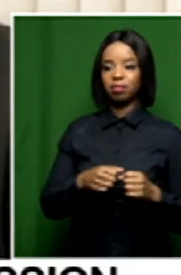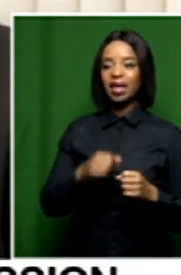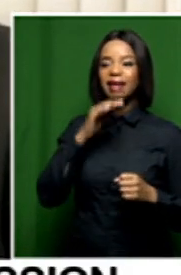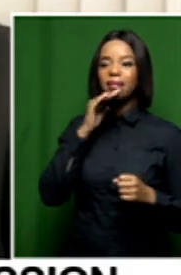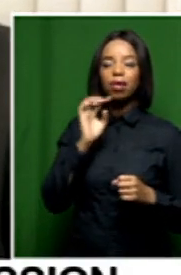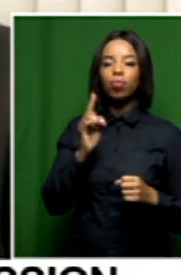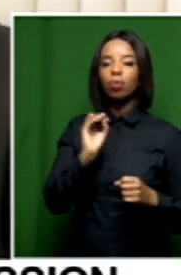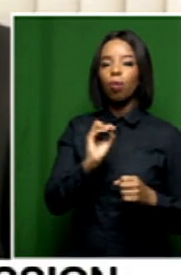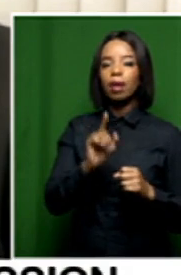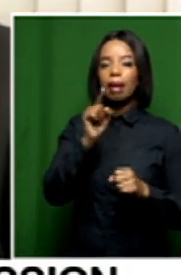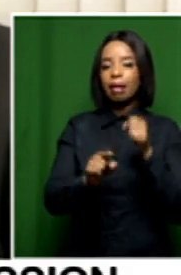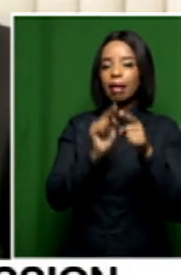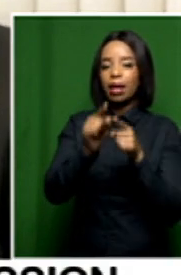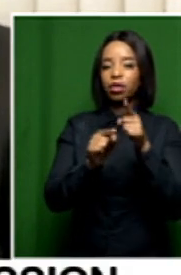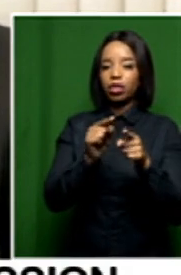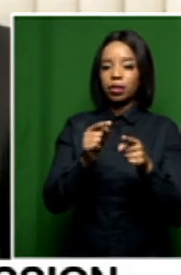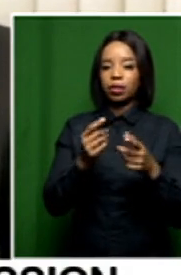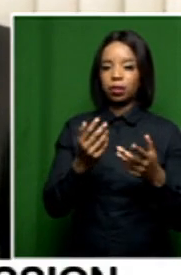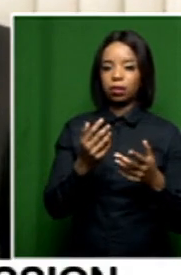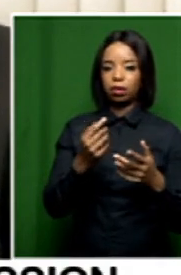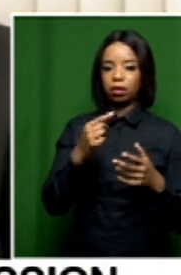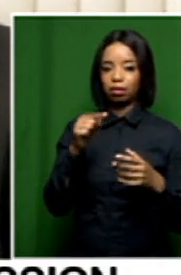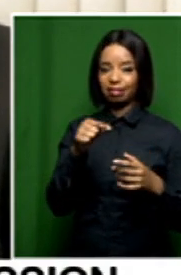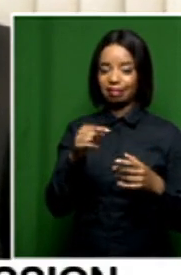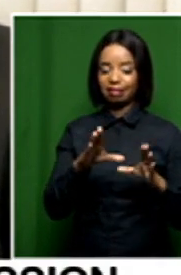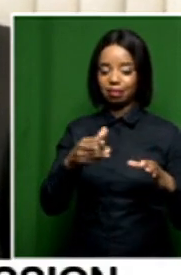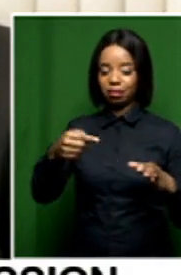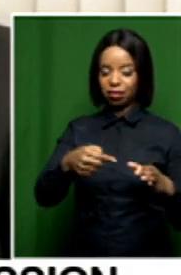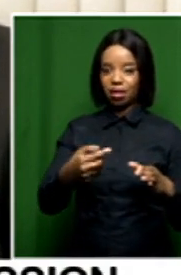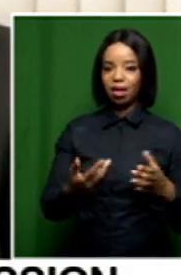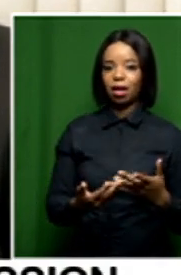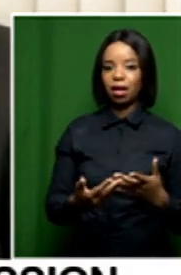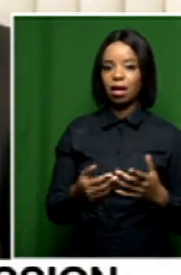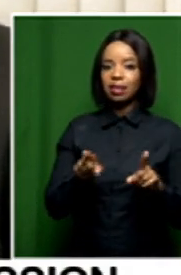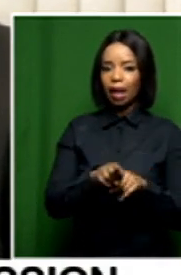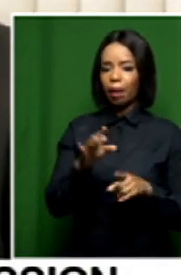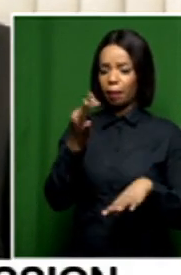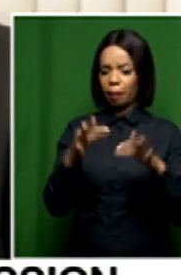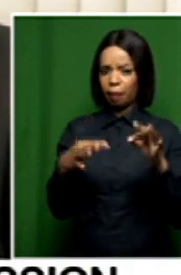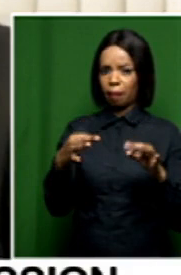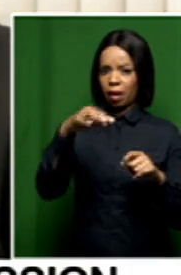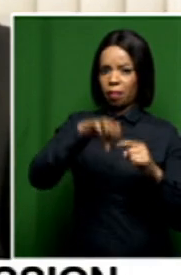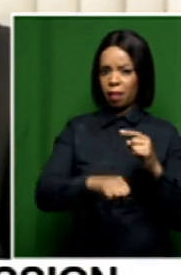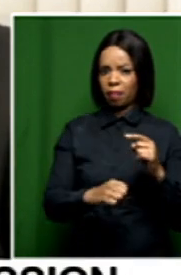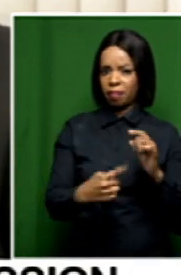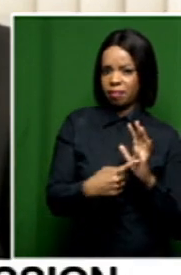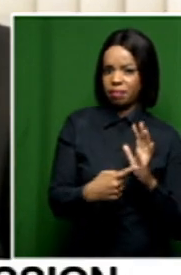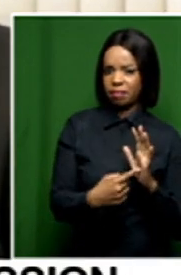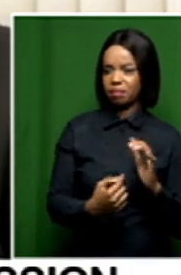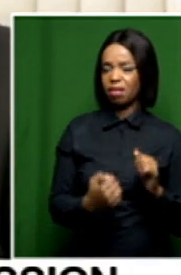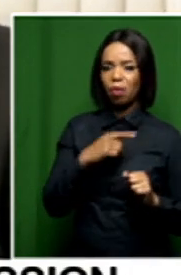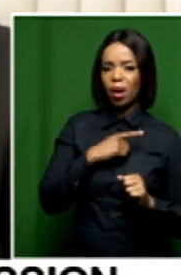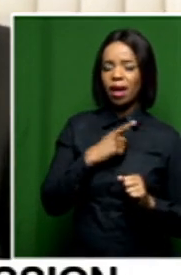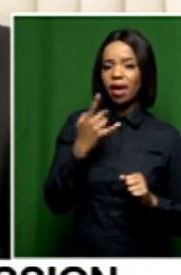mean for state capture and the narrative that has been scripted around it? Because if